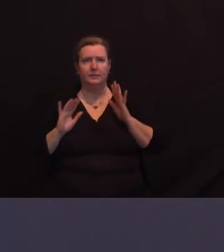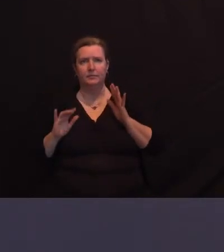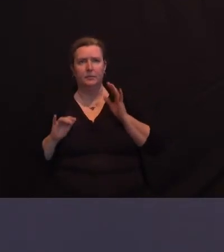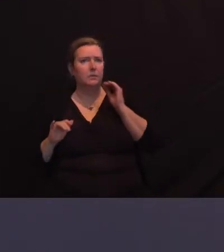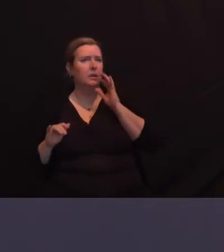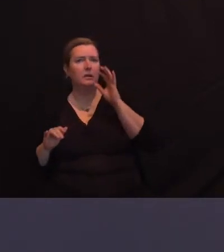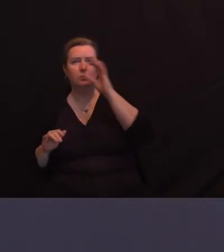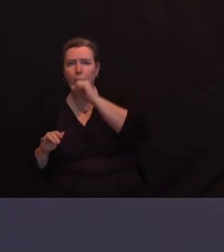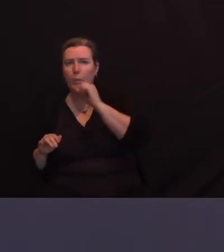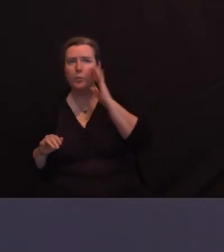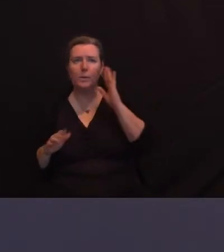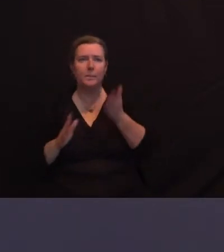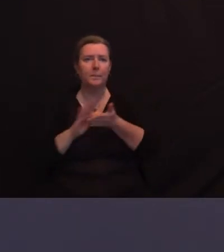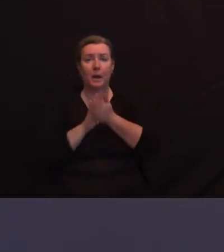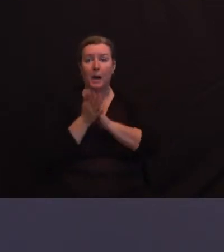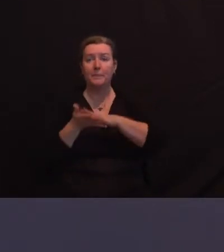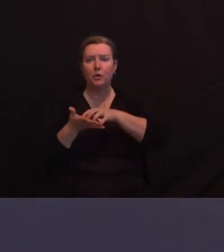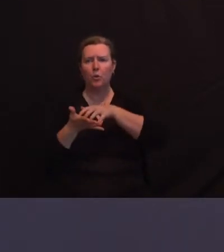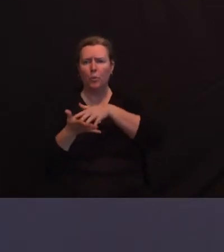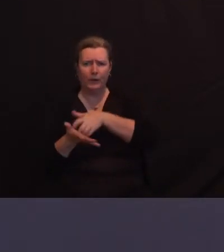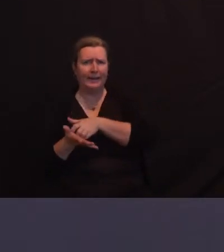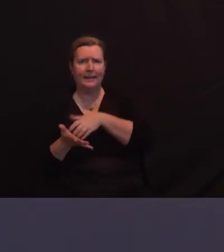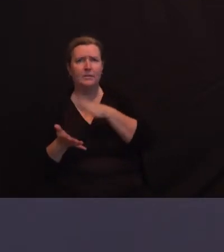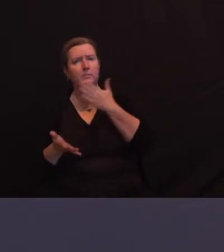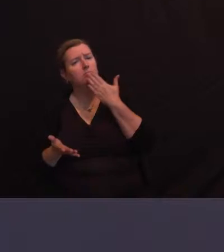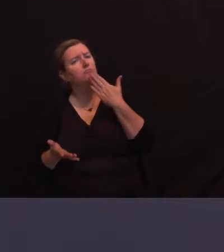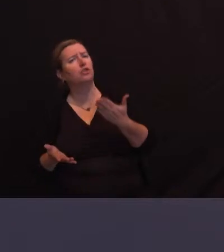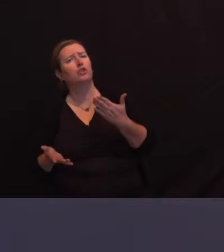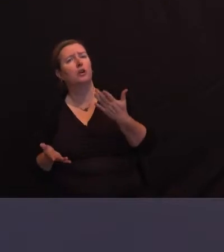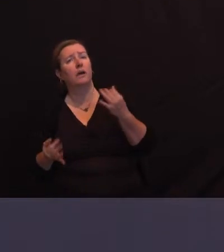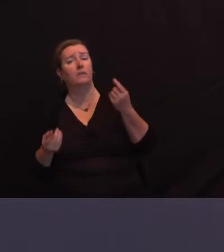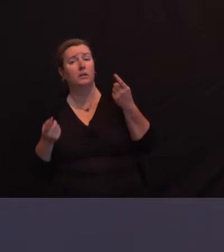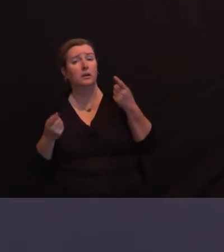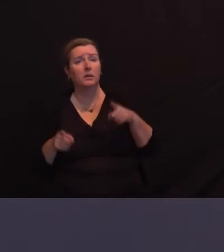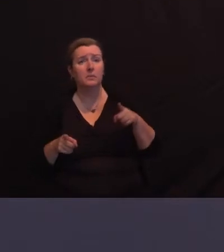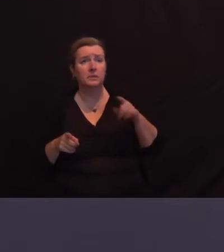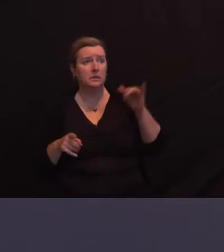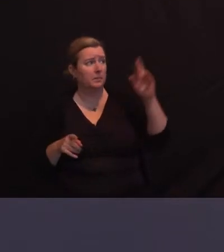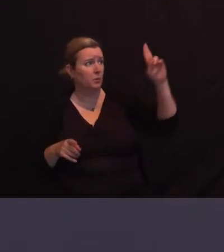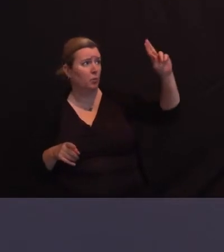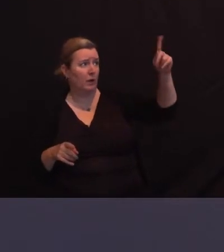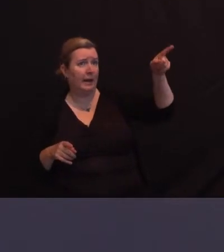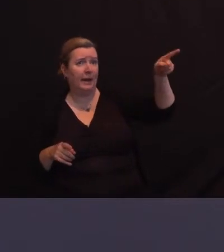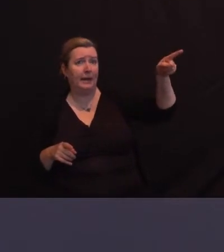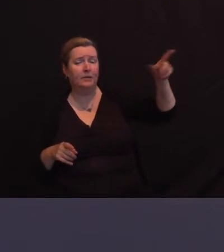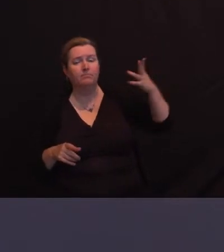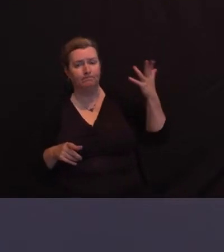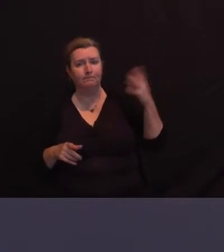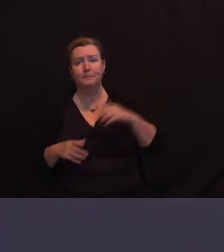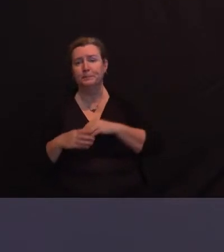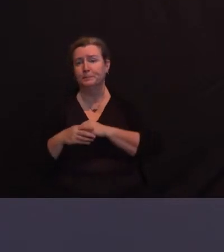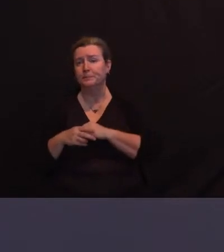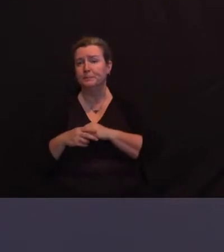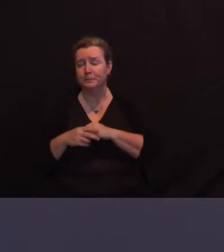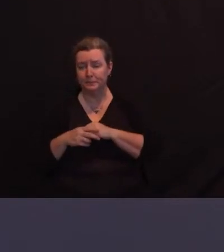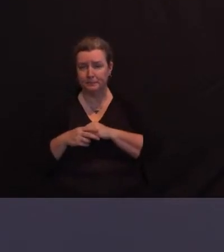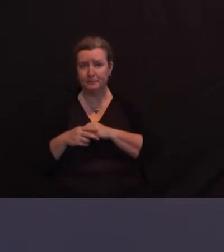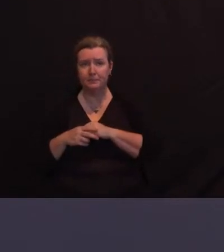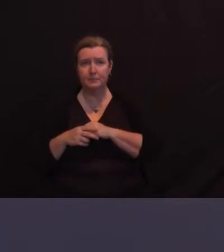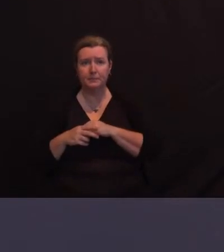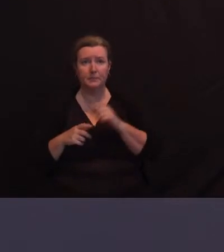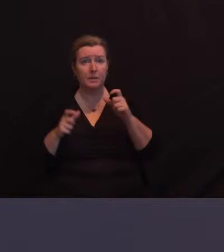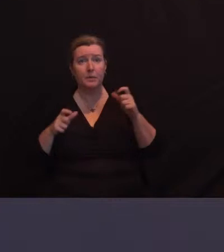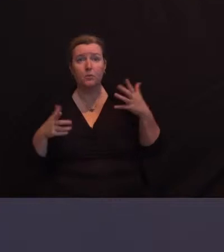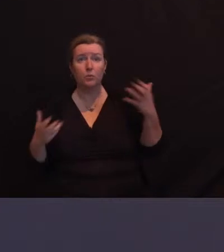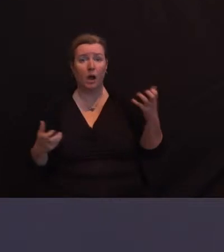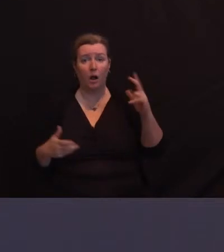a pleasant surprise. Anything on either Judy or Tina on either scrambling for the booster and